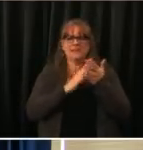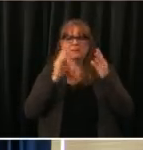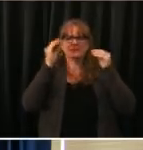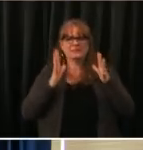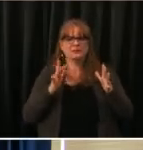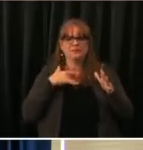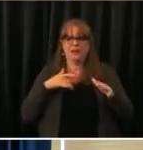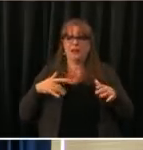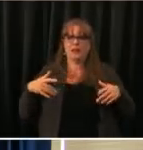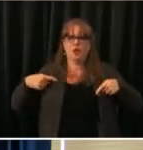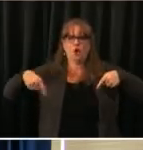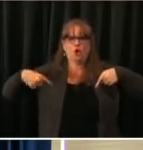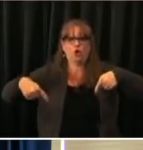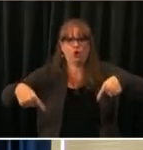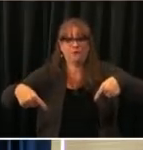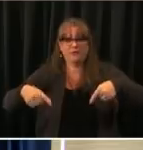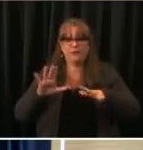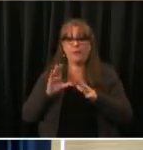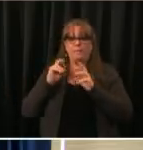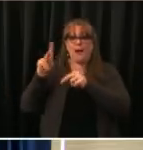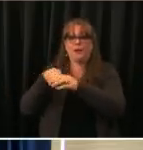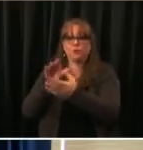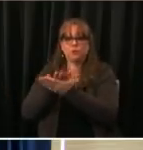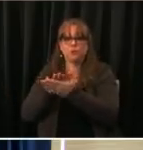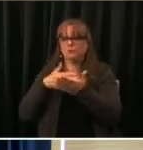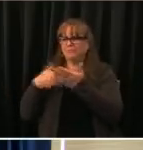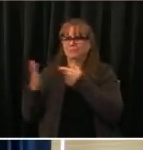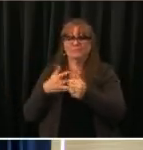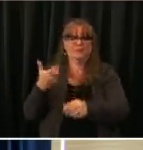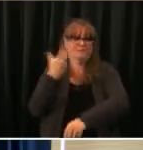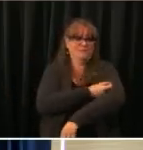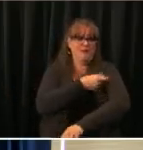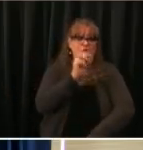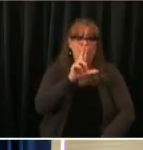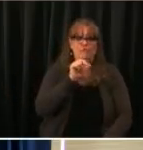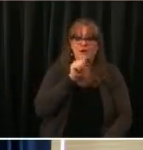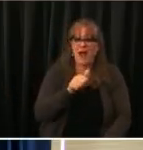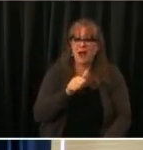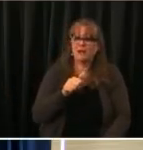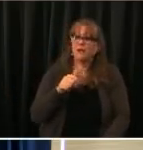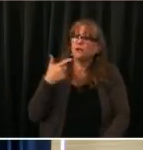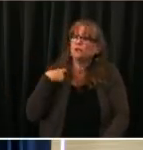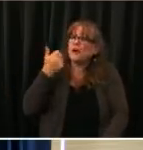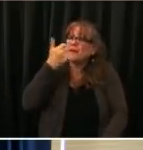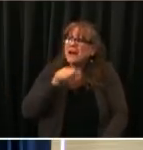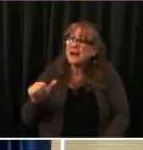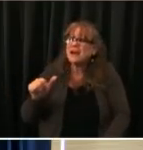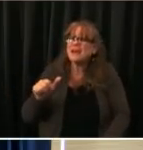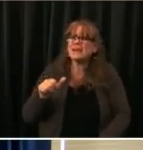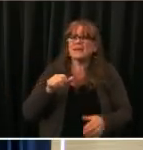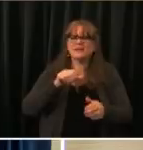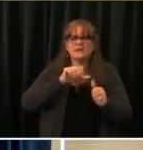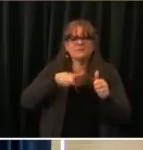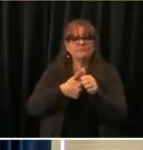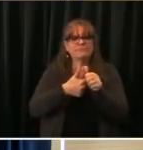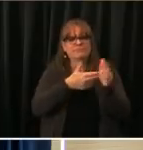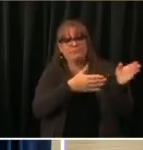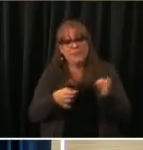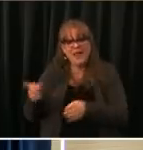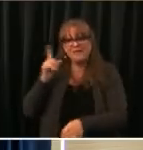even with the vaccine. So does the state have any new plans in place to protect teachers beyond the vaccine? Second question being